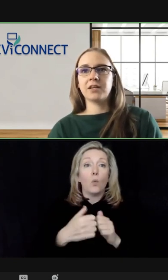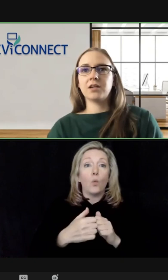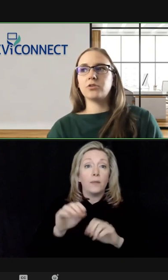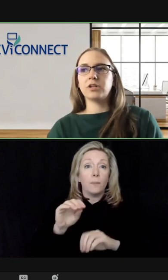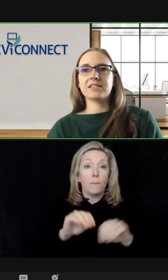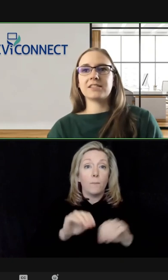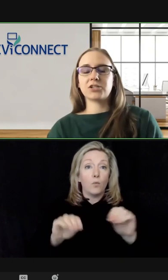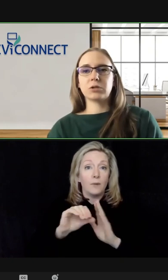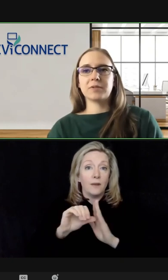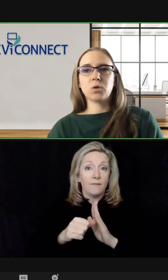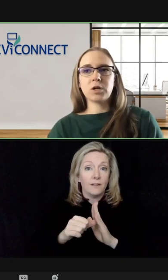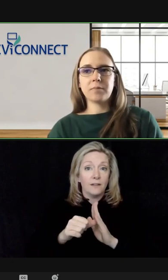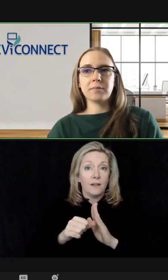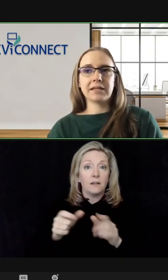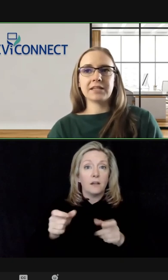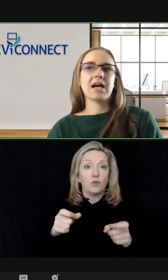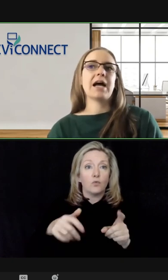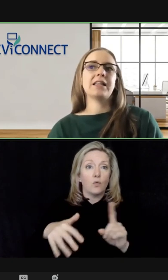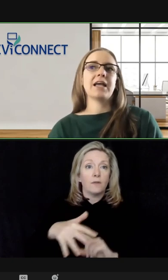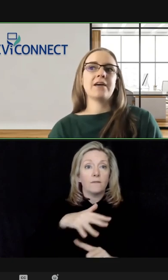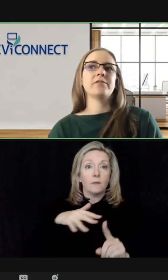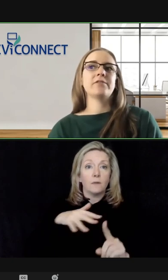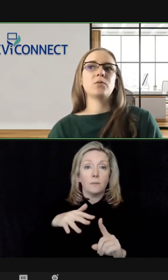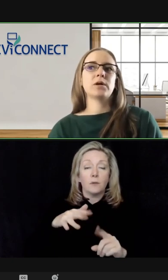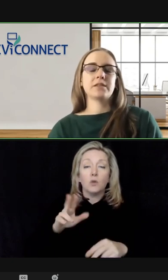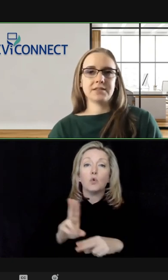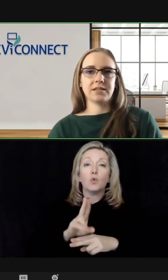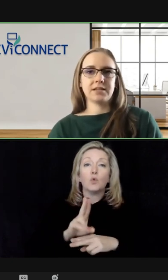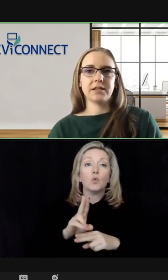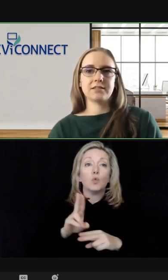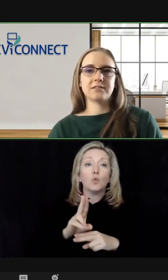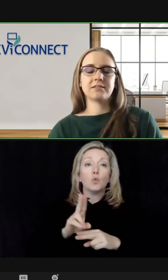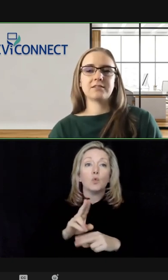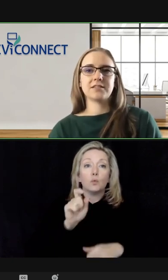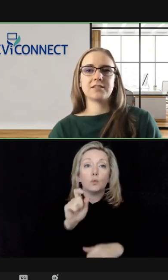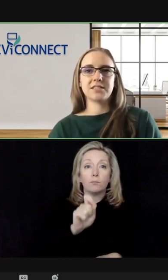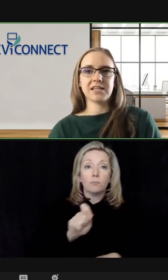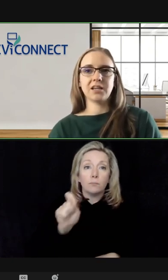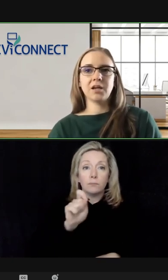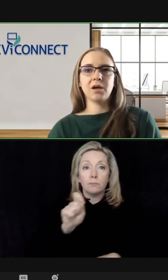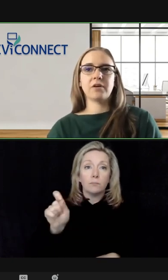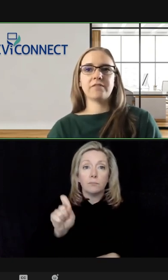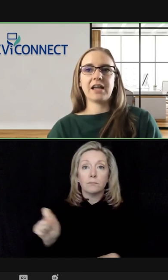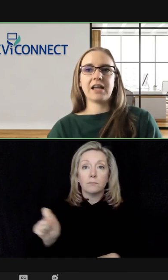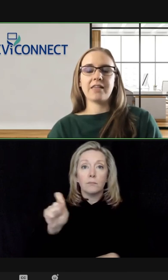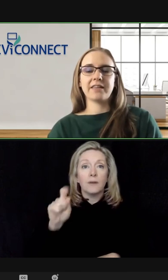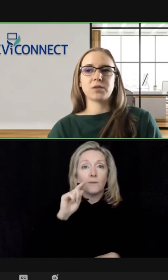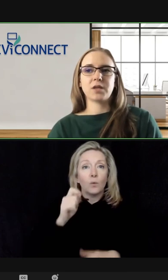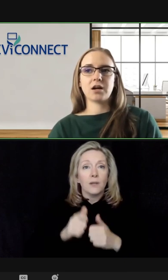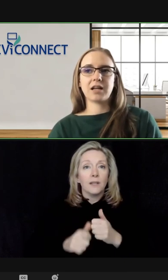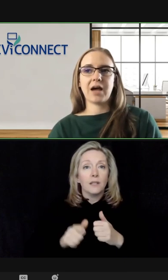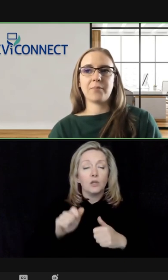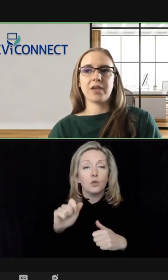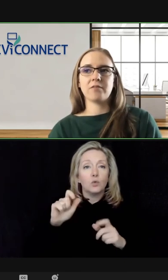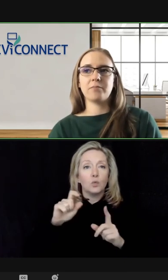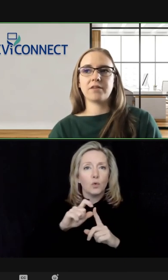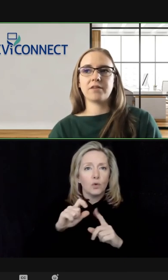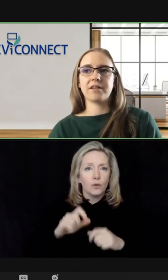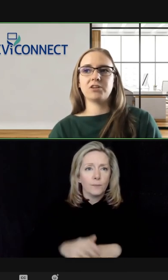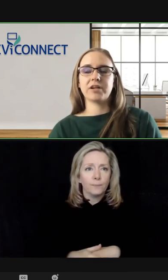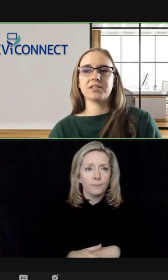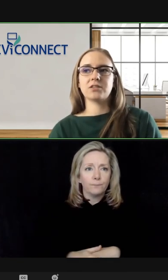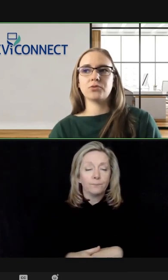environment. Utilize Dr. Roman's word bubbling to highlight every word in the sentence. D, provide Alex with a hard copy